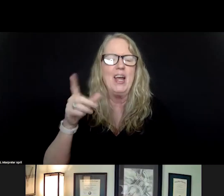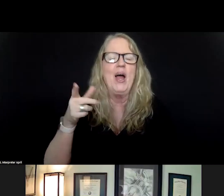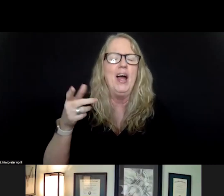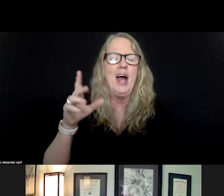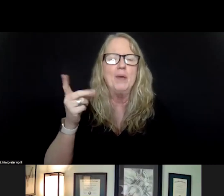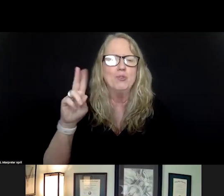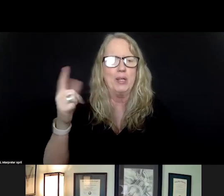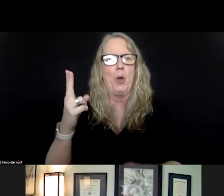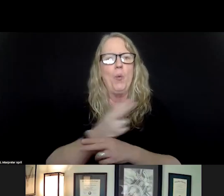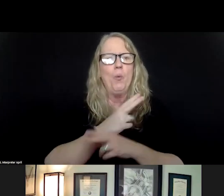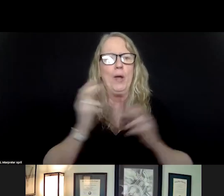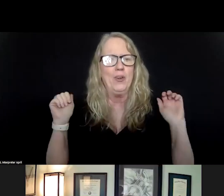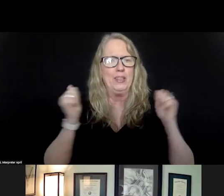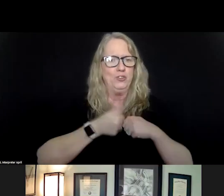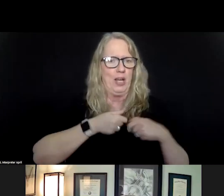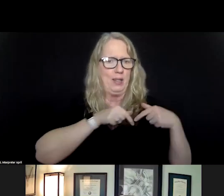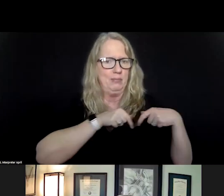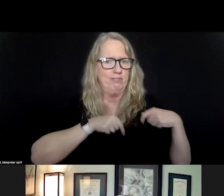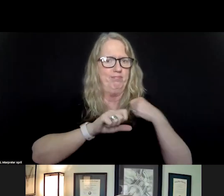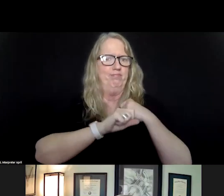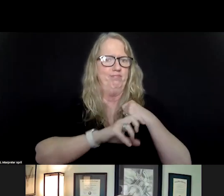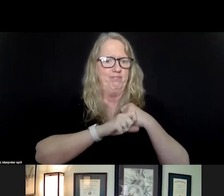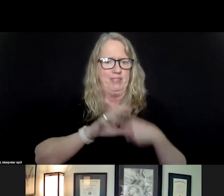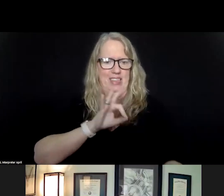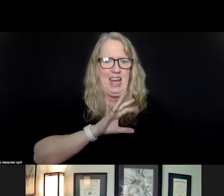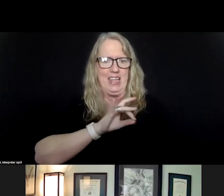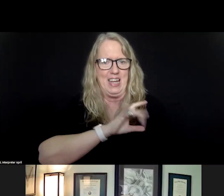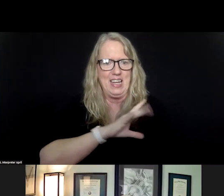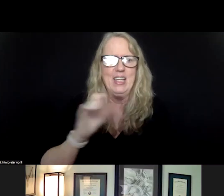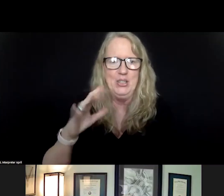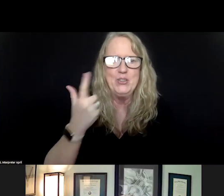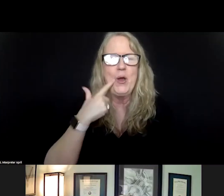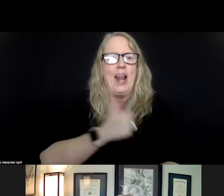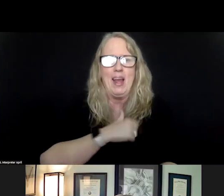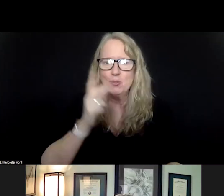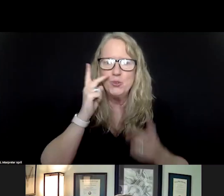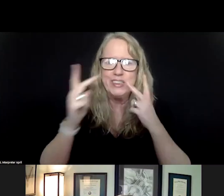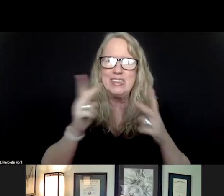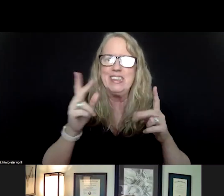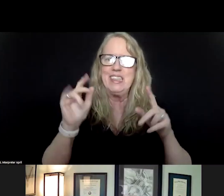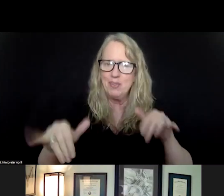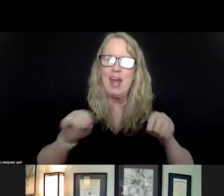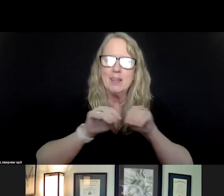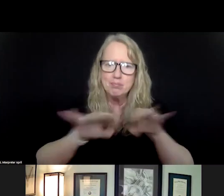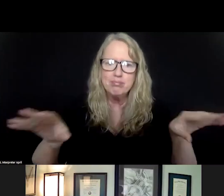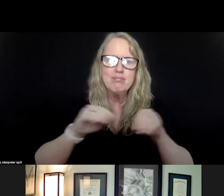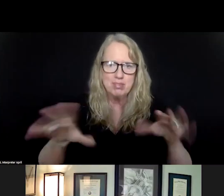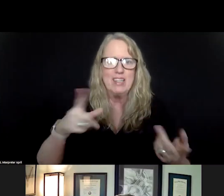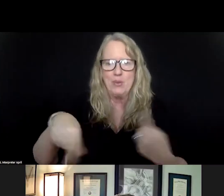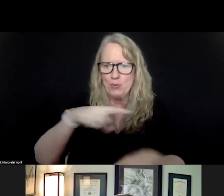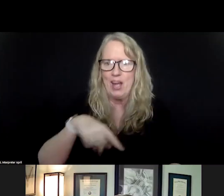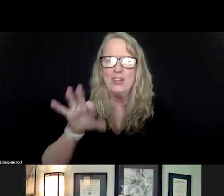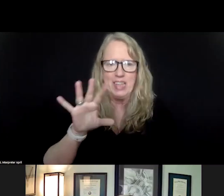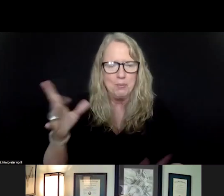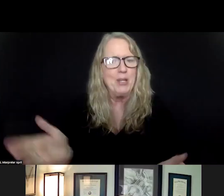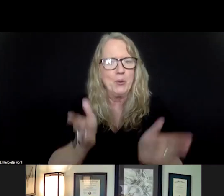wearing a jacket that was promoting 988. So just love to see the word spreading around 988 and encourage